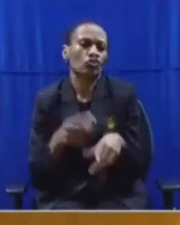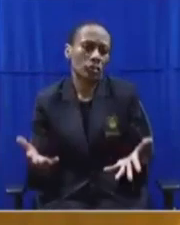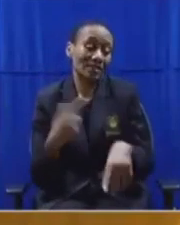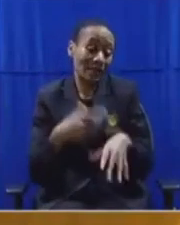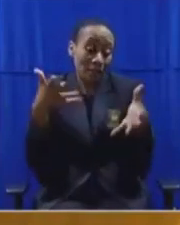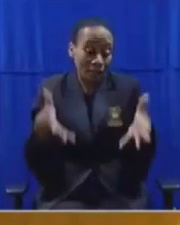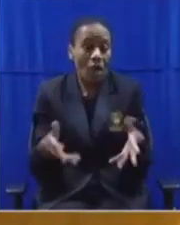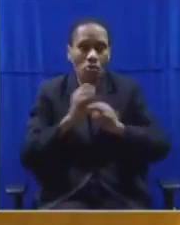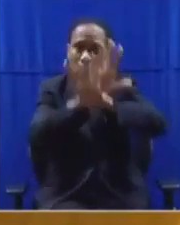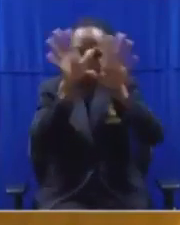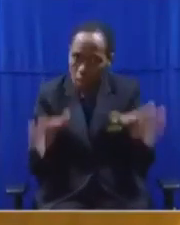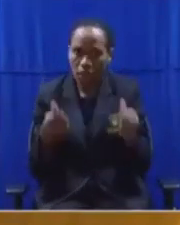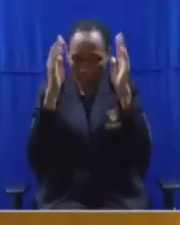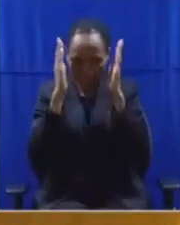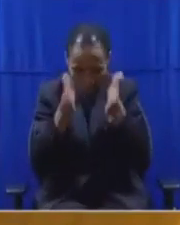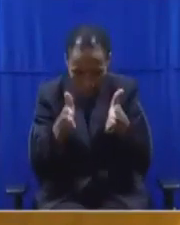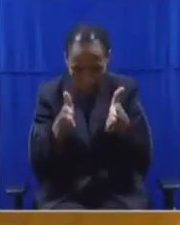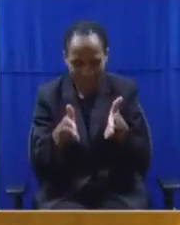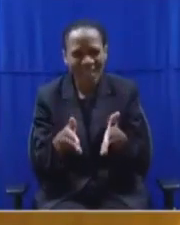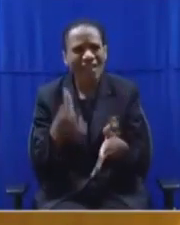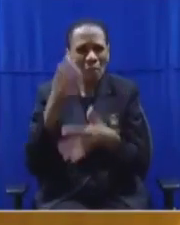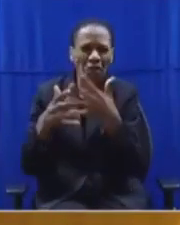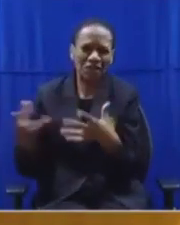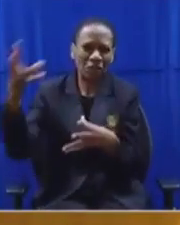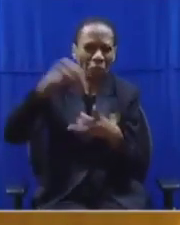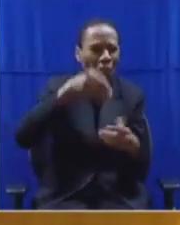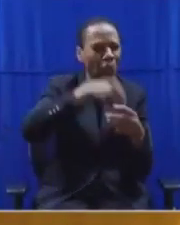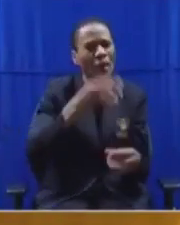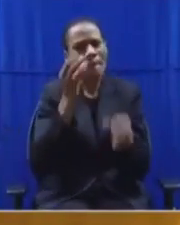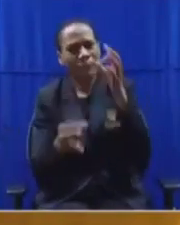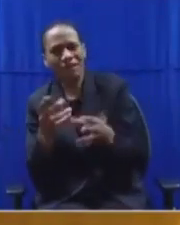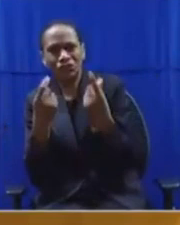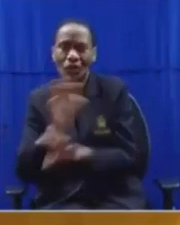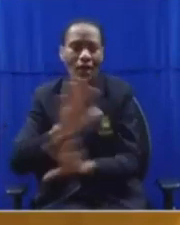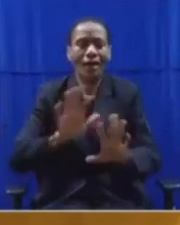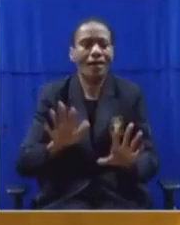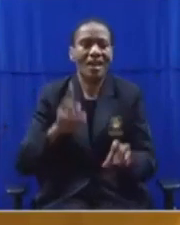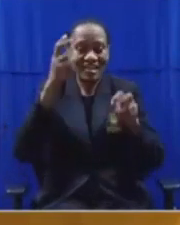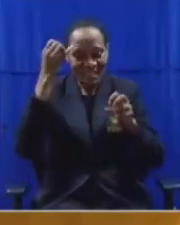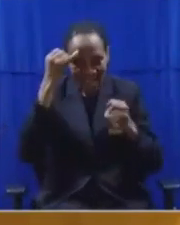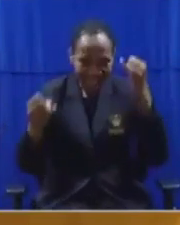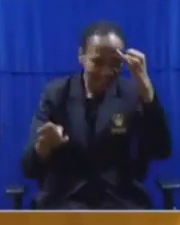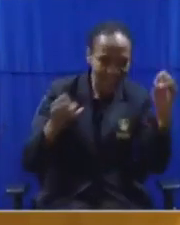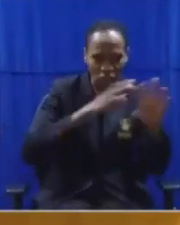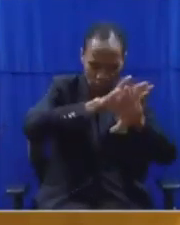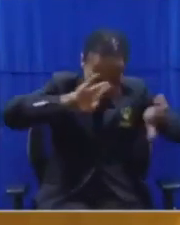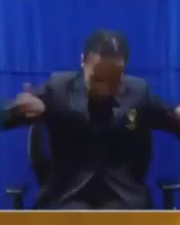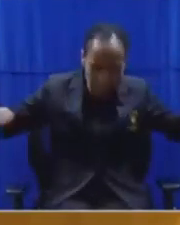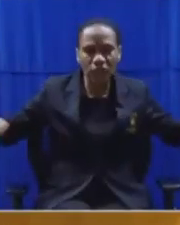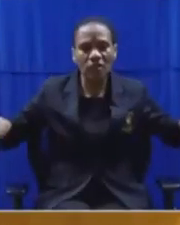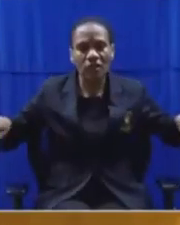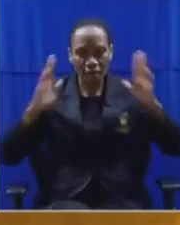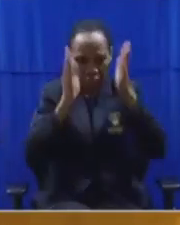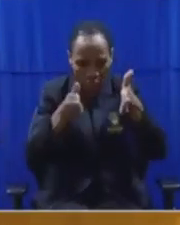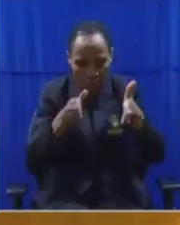be pragmatic and to stop playing politics. It is time to set political ideologies aside.